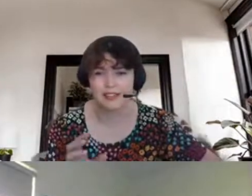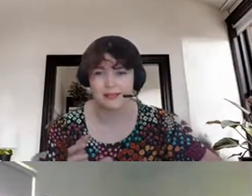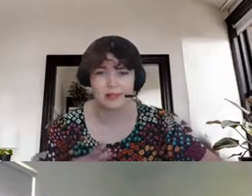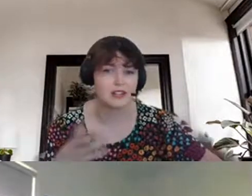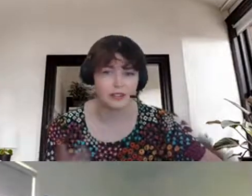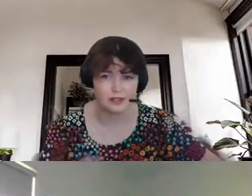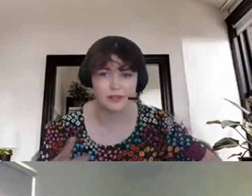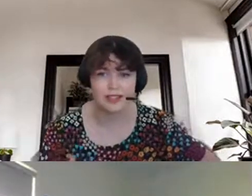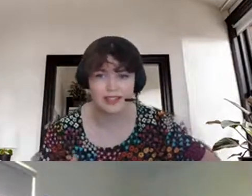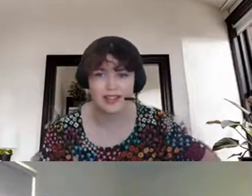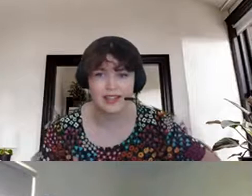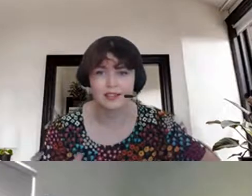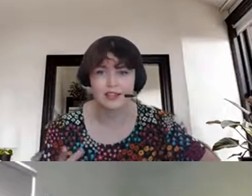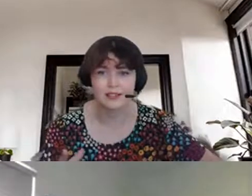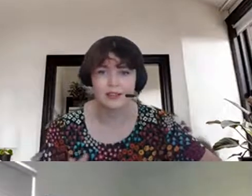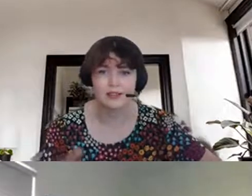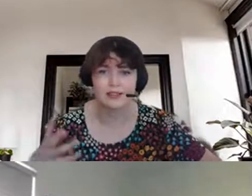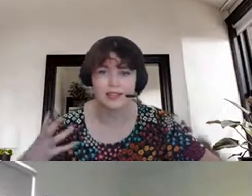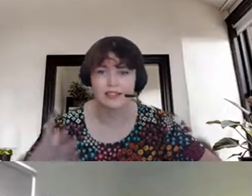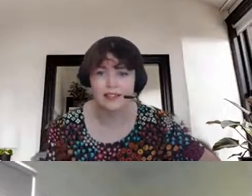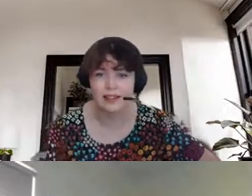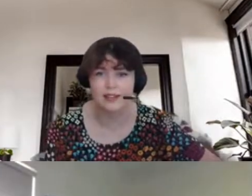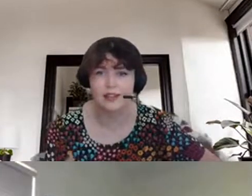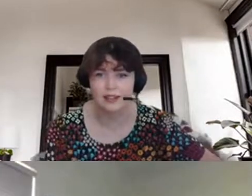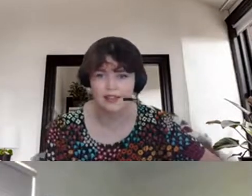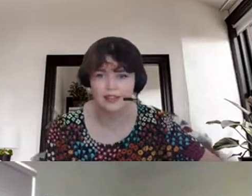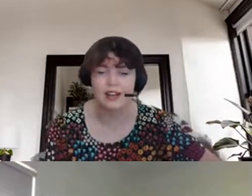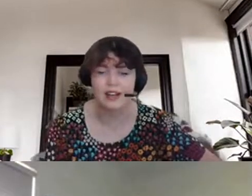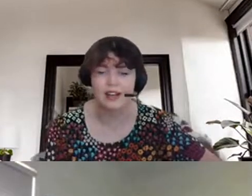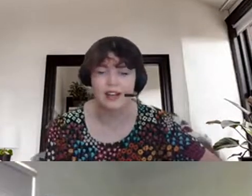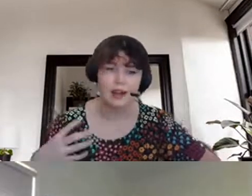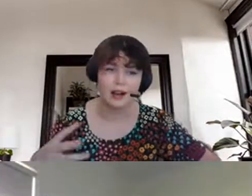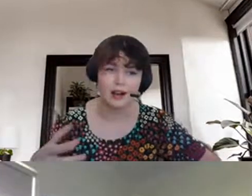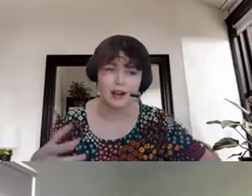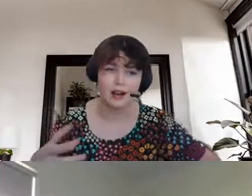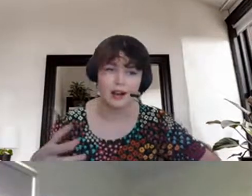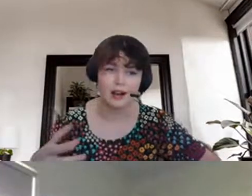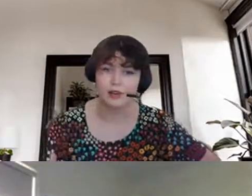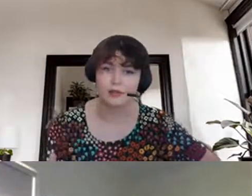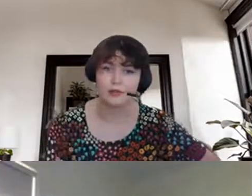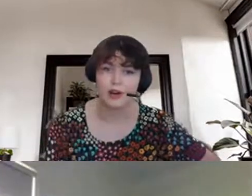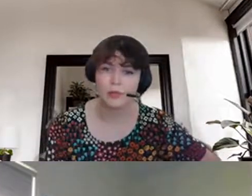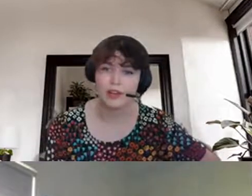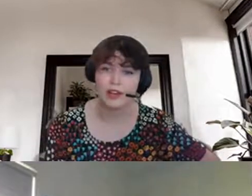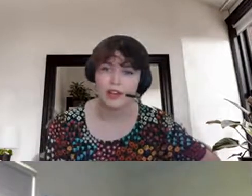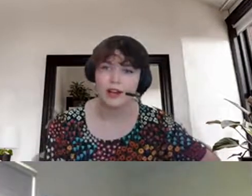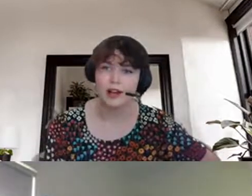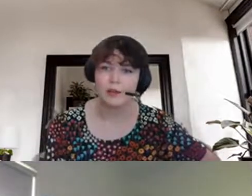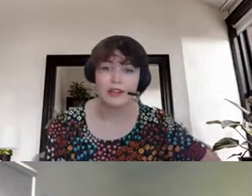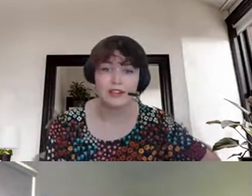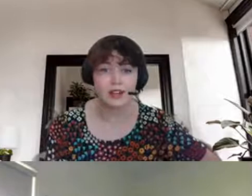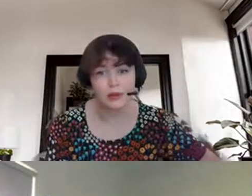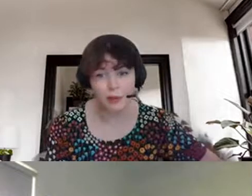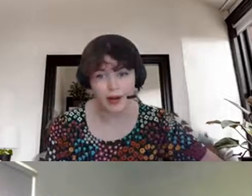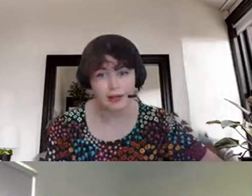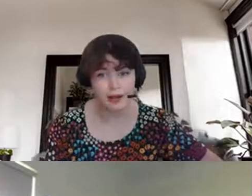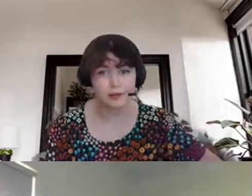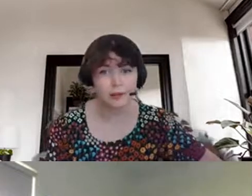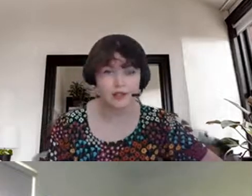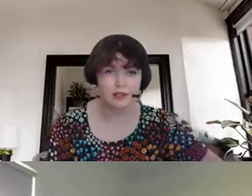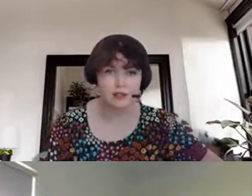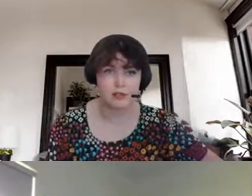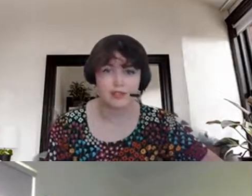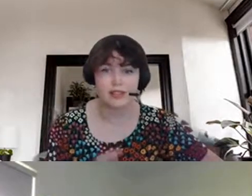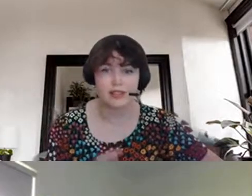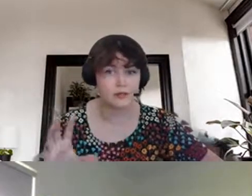the puzzle is, particularly because all of these states on the eastern coast and South Australia and Tasmania are within the federal framework. In WA, they